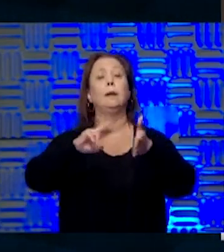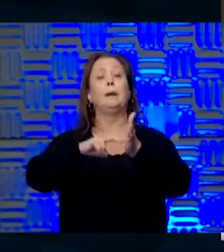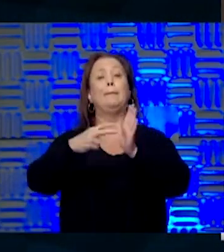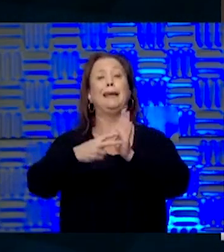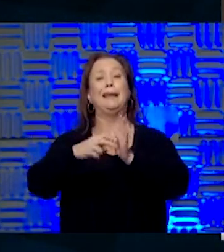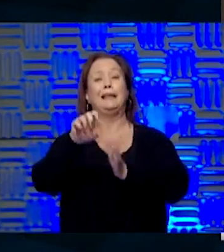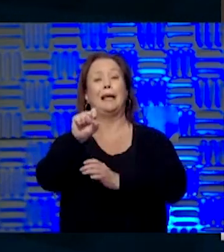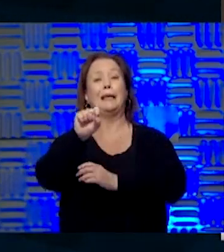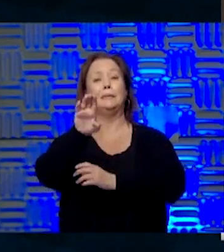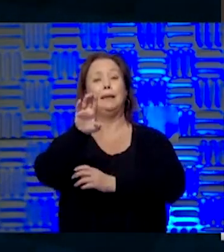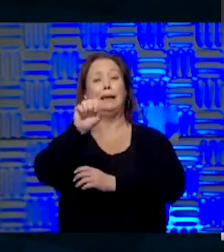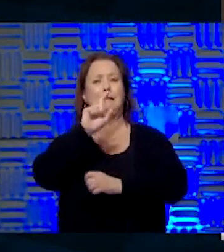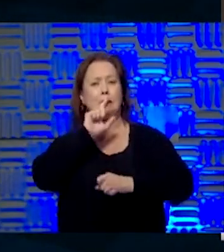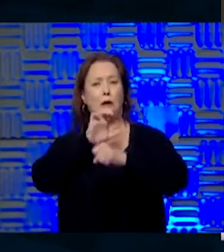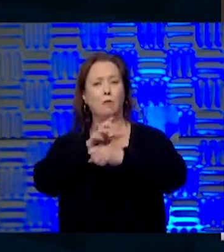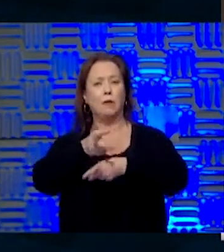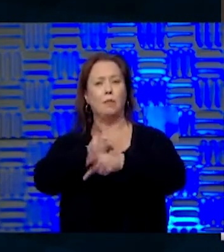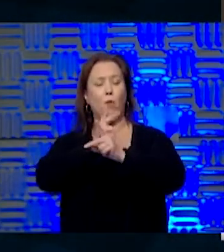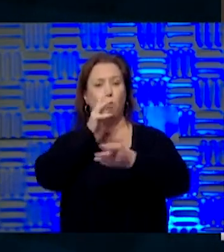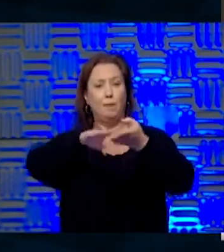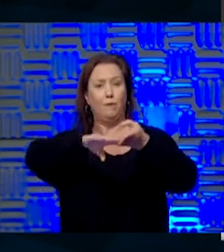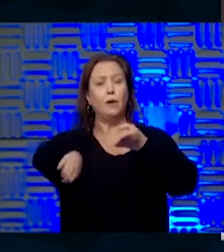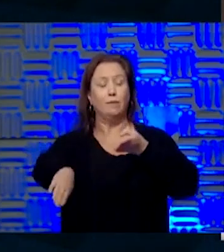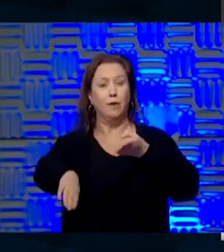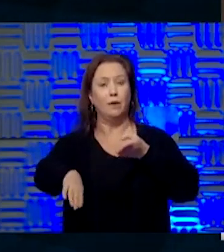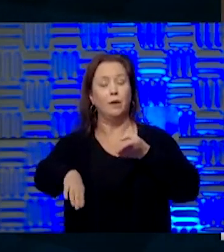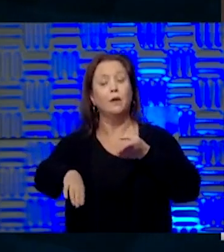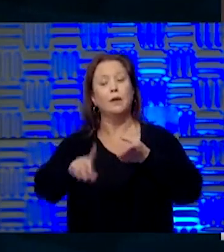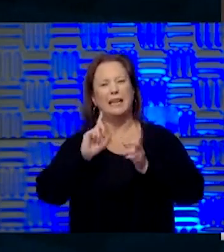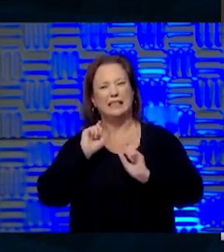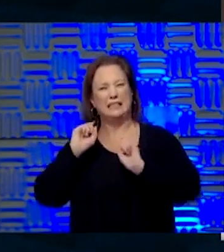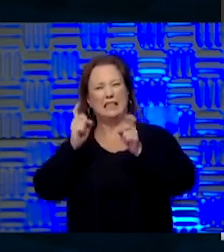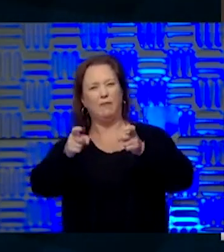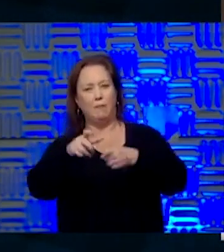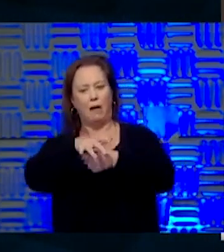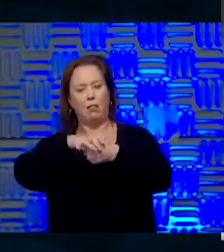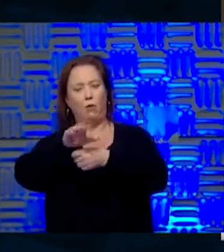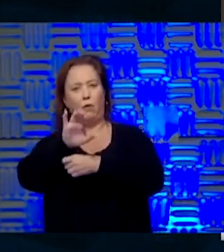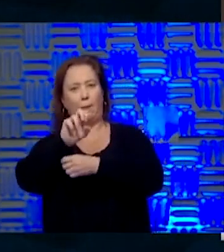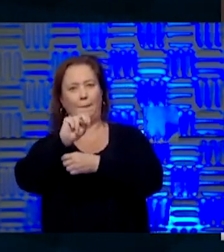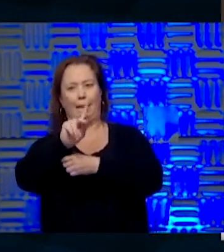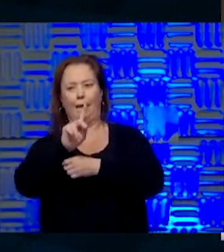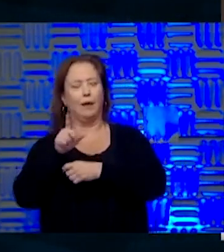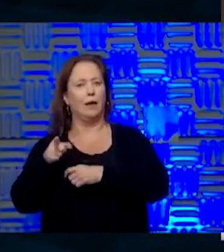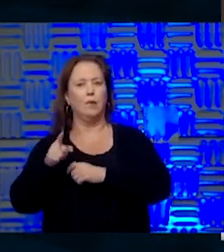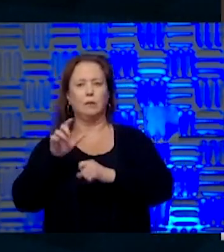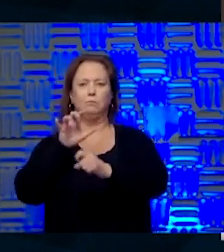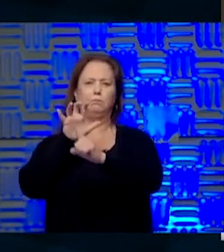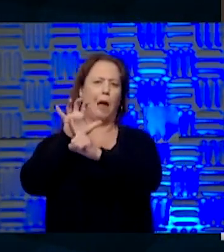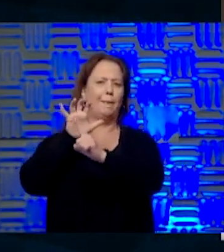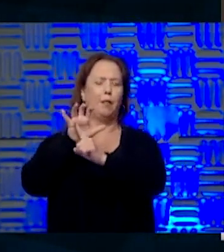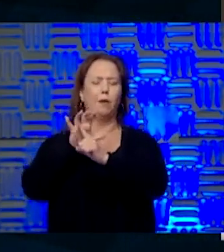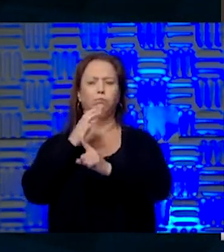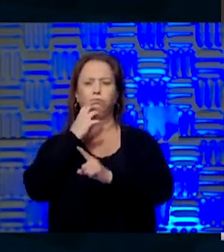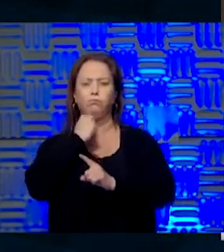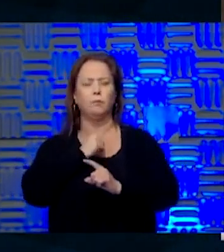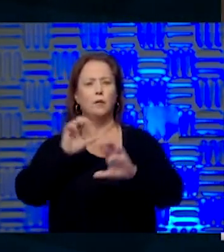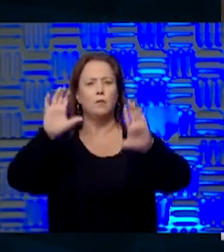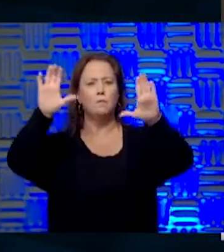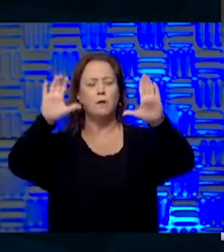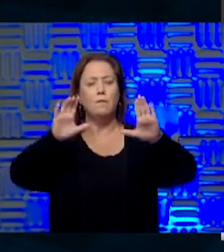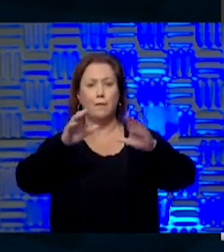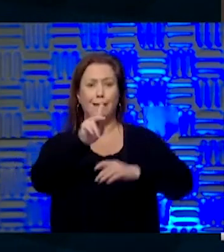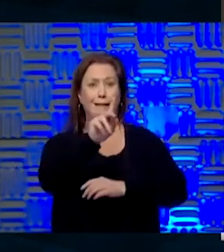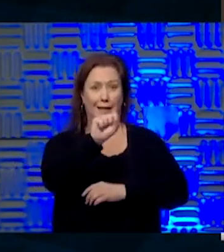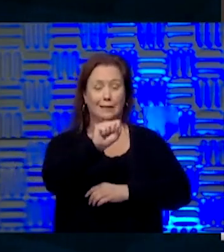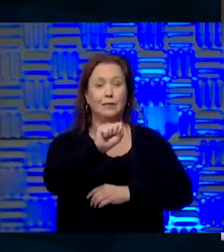SBA guaranteed loan generated by local lenders, and it was very popular and valuable in Kansas and across the